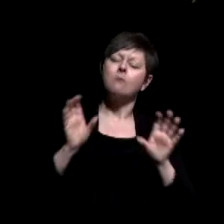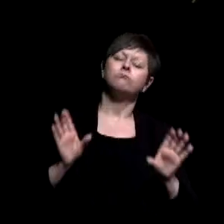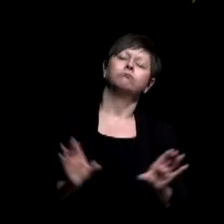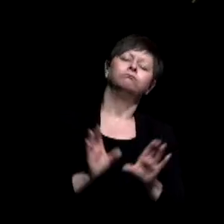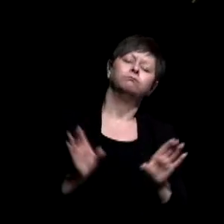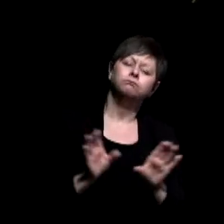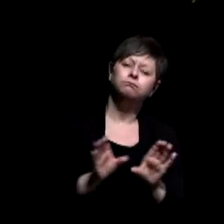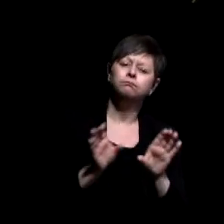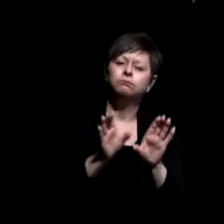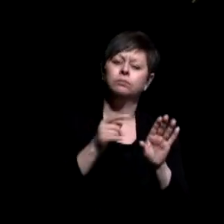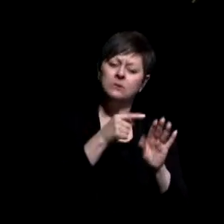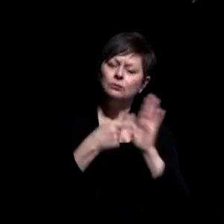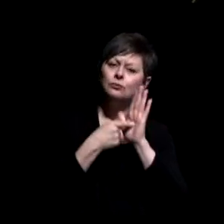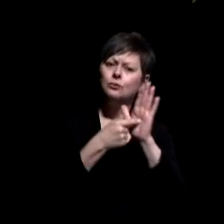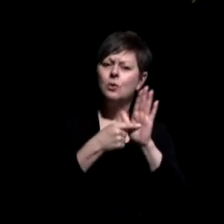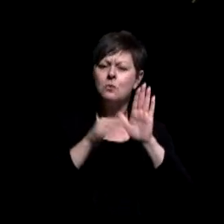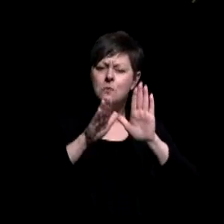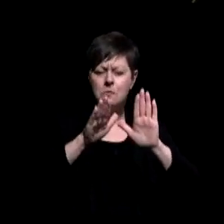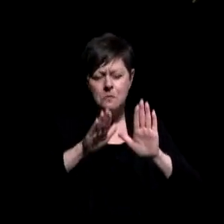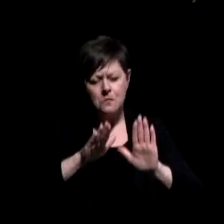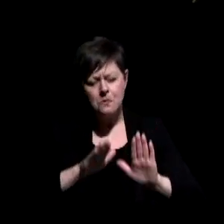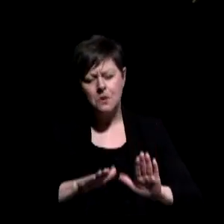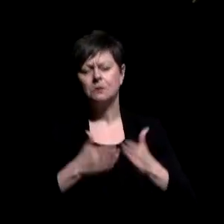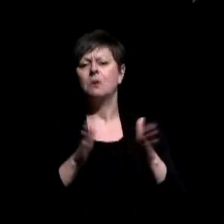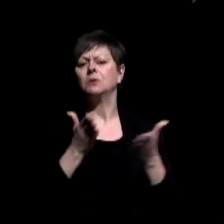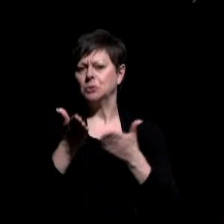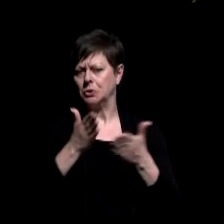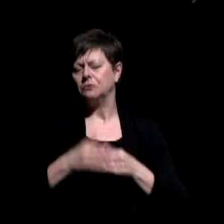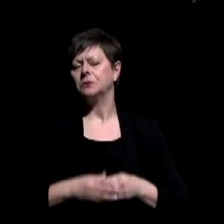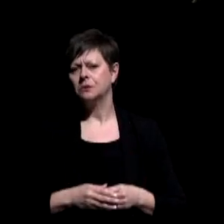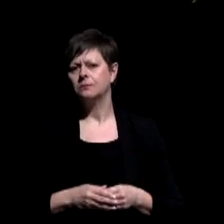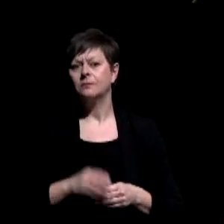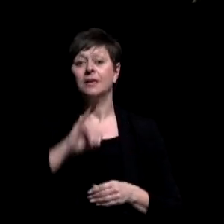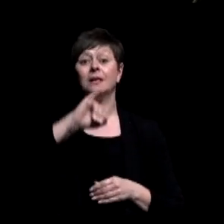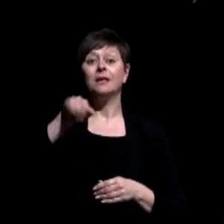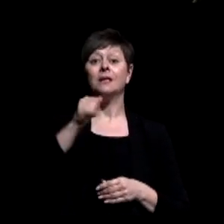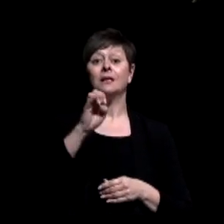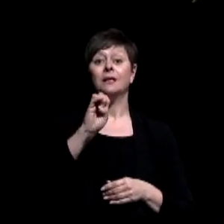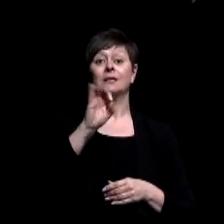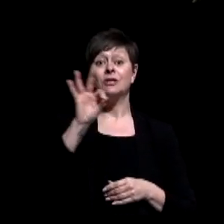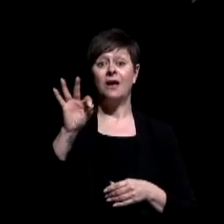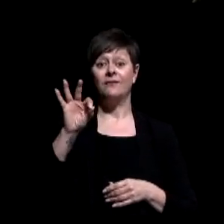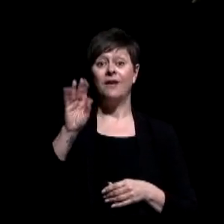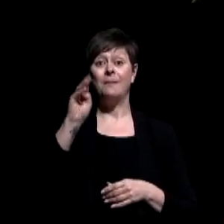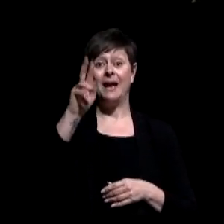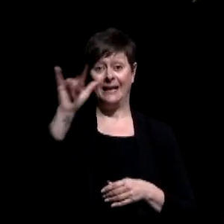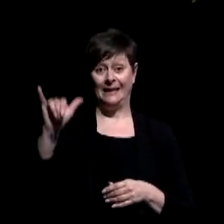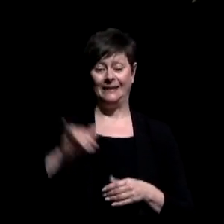have demonstrated excellence in public service, Jeff Bailey.